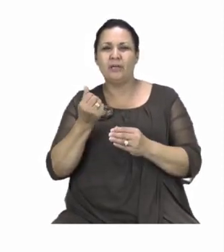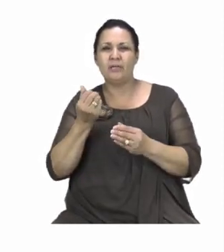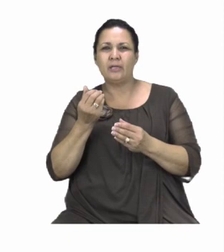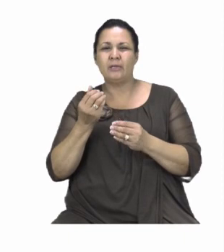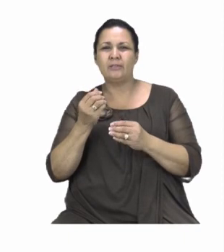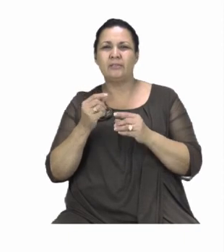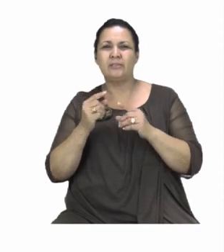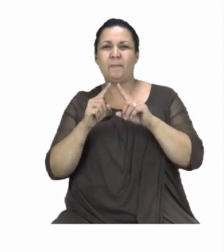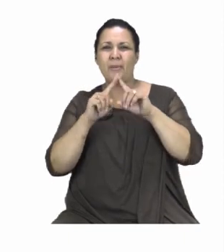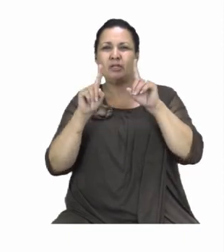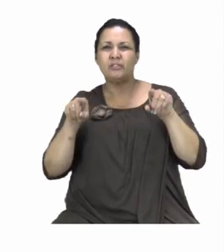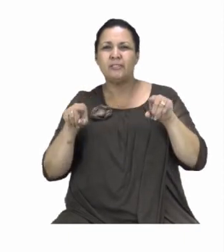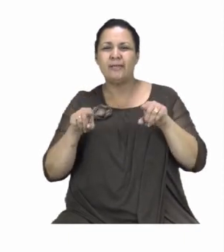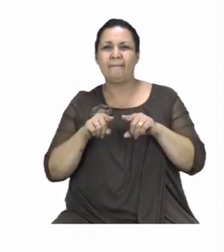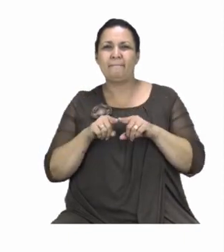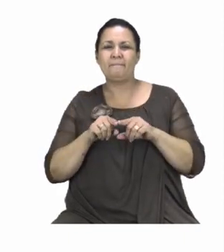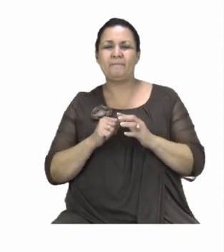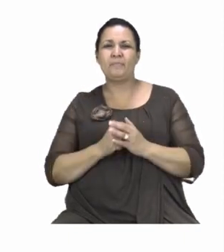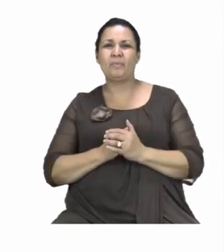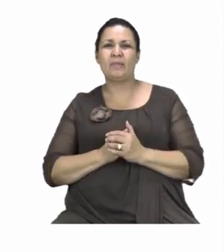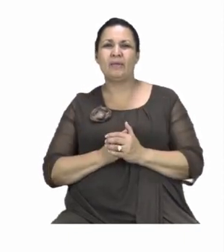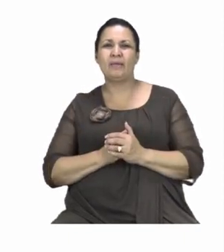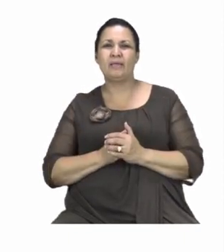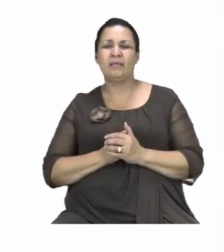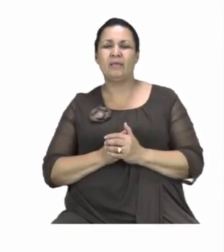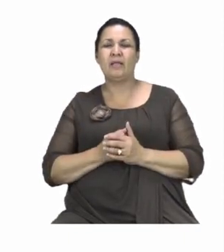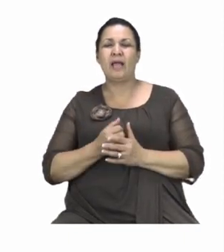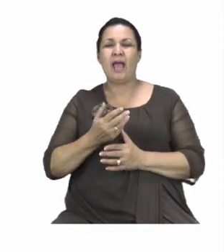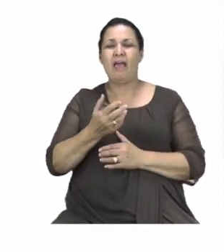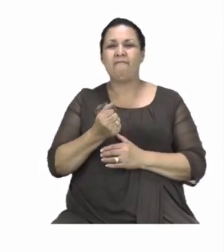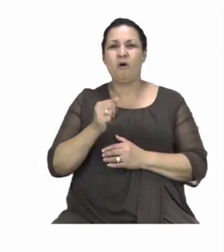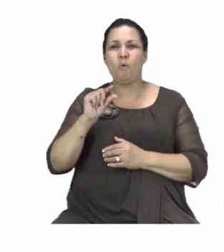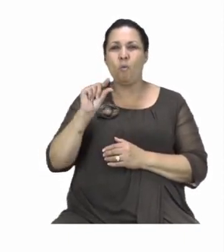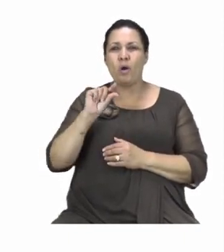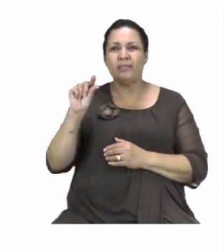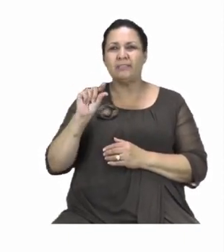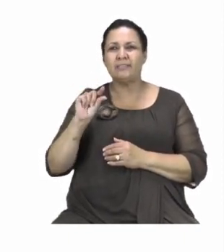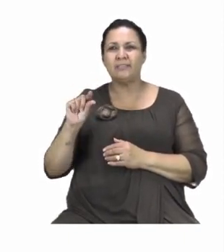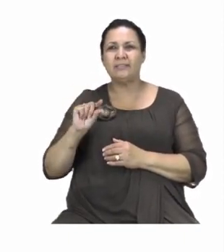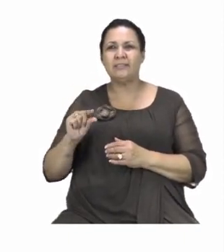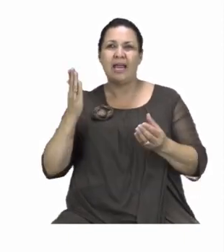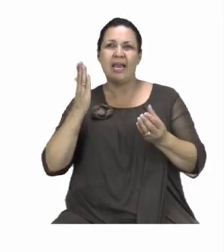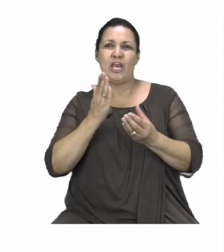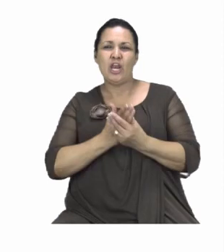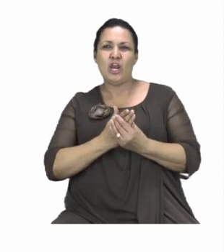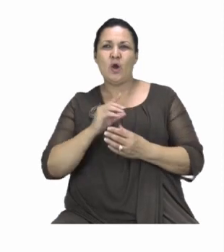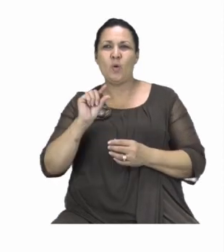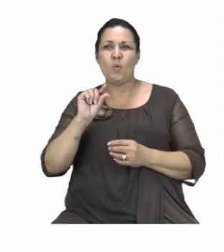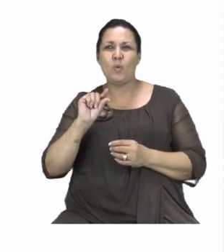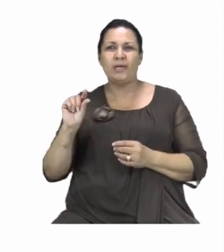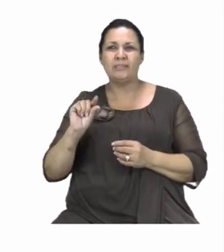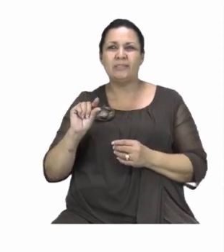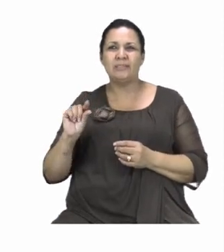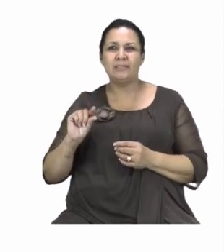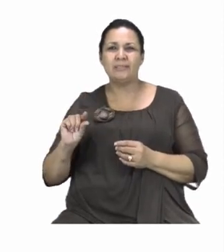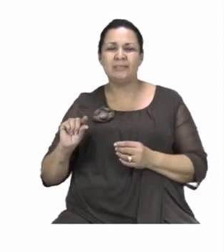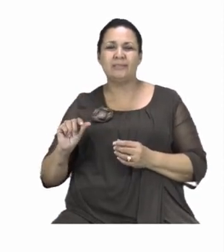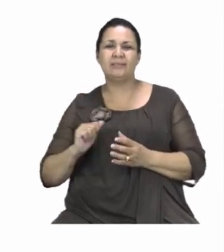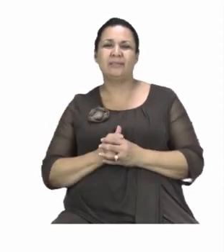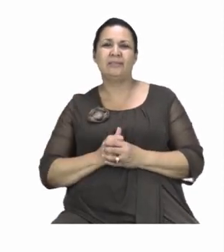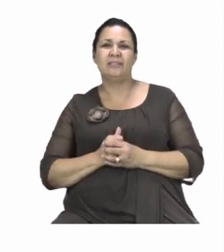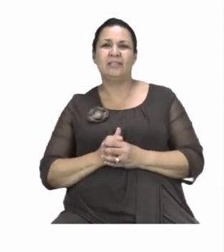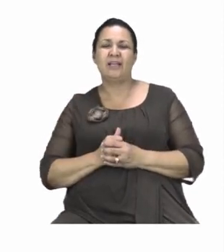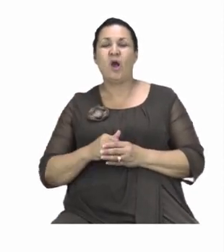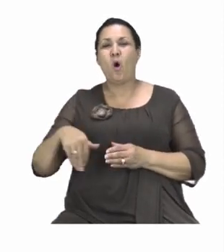pictures. Now, these pictures are coming with words that we call vocabulary words. Everybody,